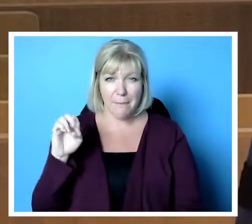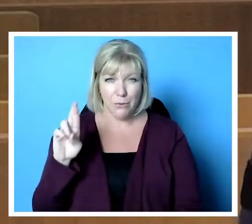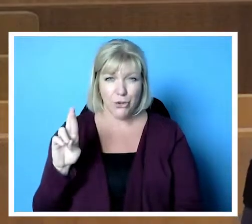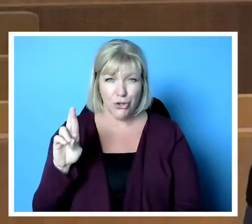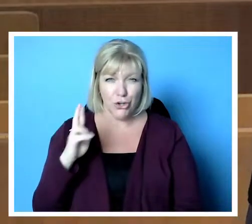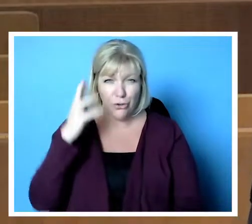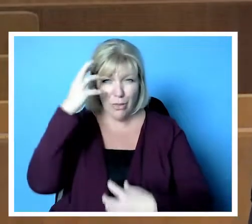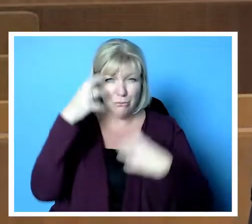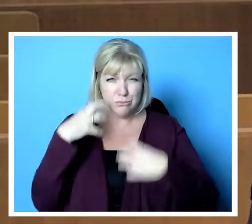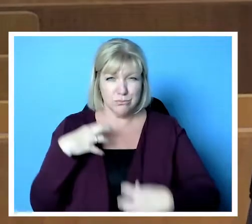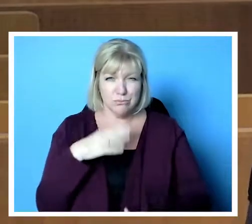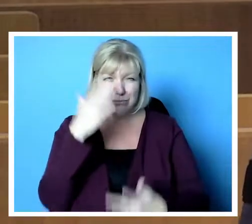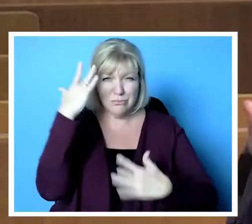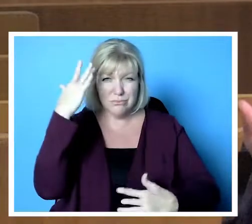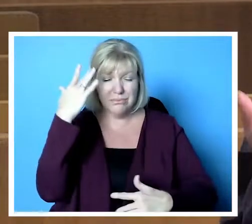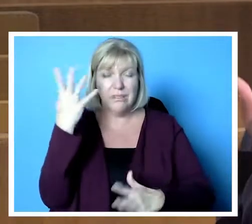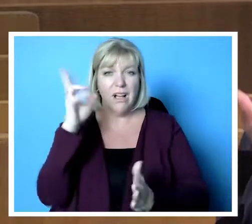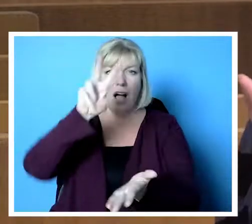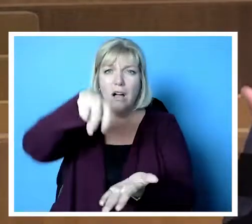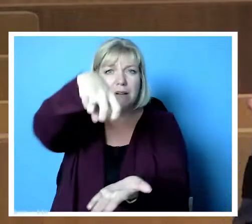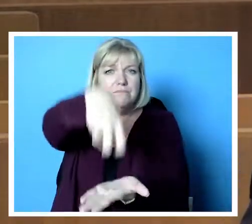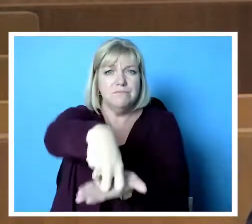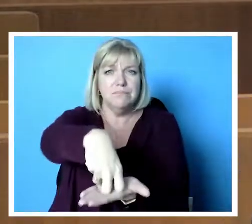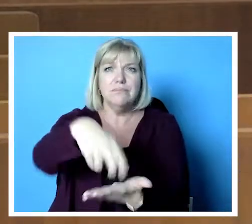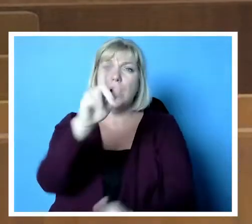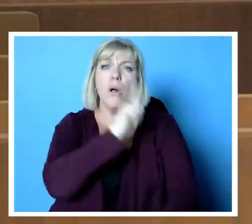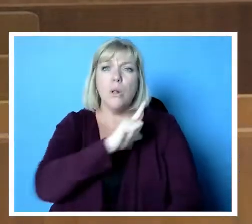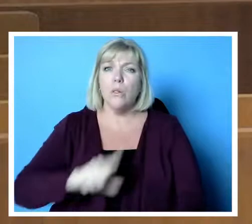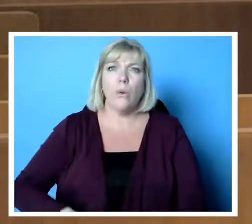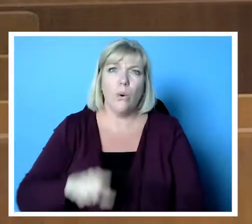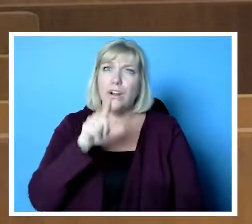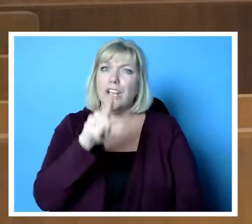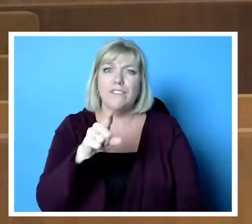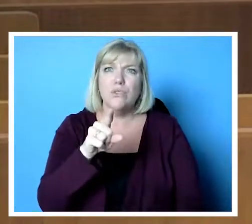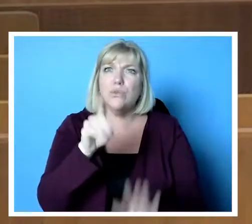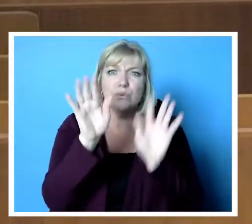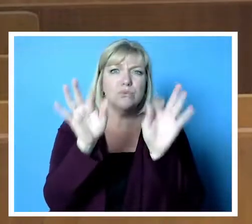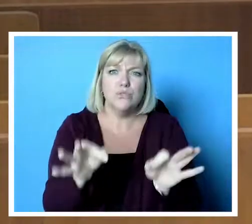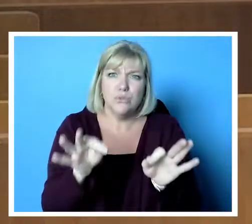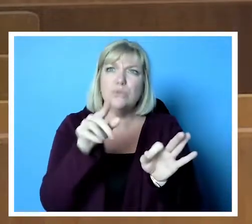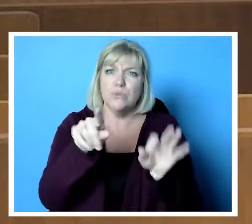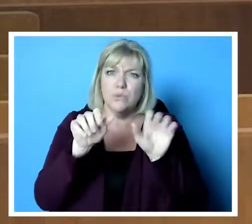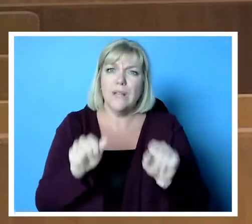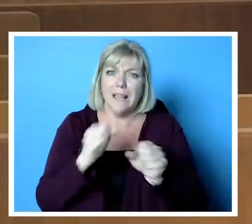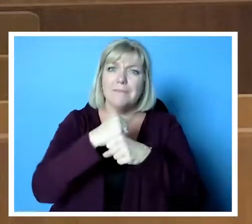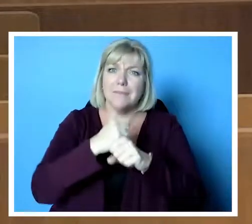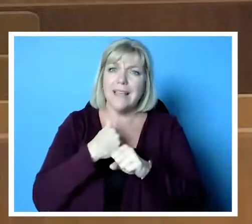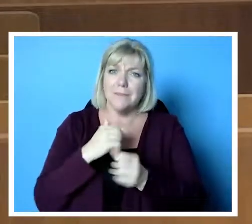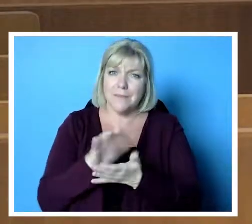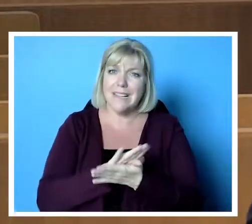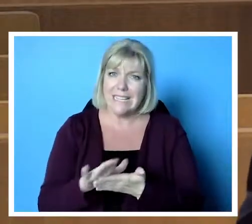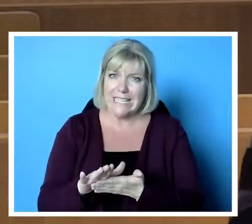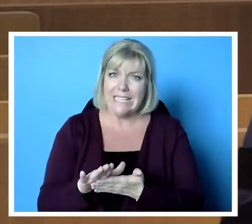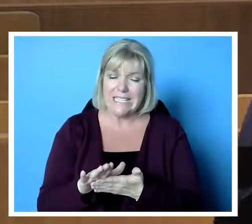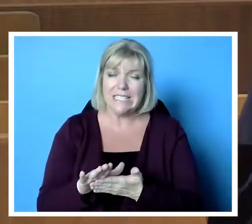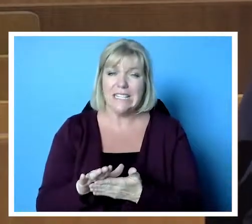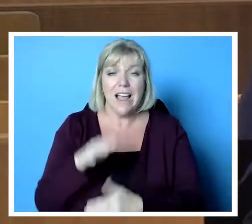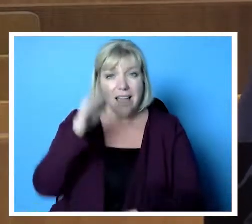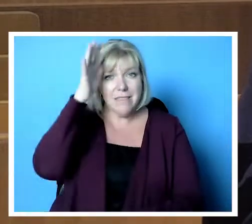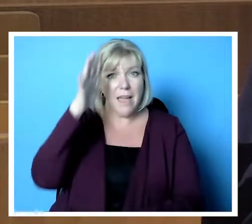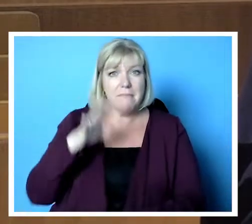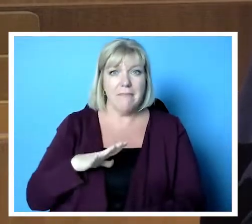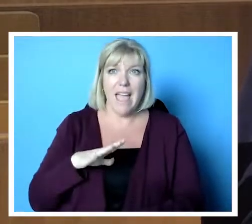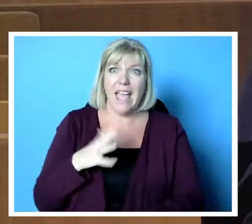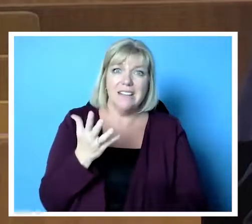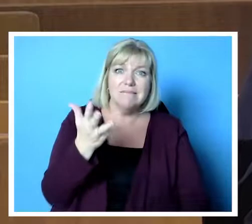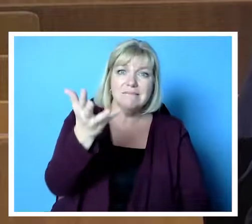him, saying, Lord, if you choose, you can make me clean. He stretched out his